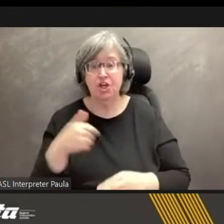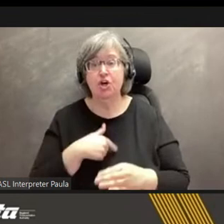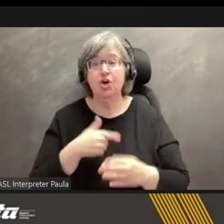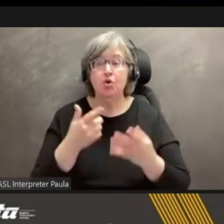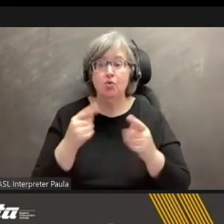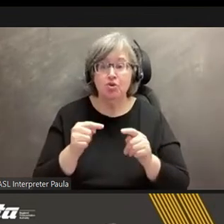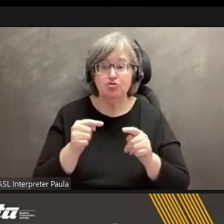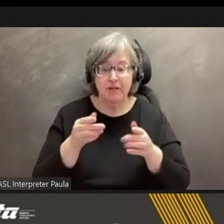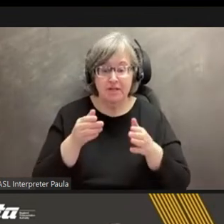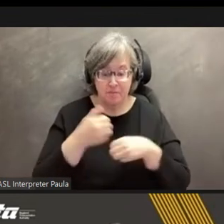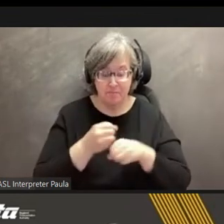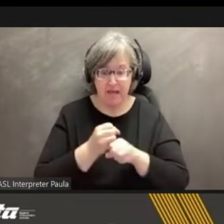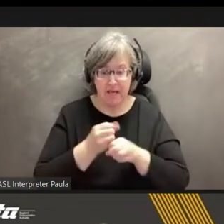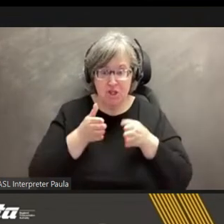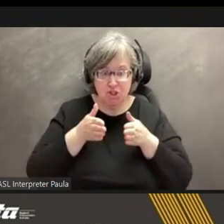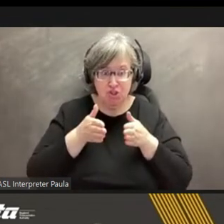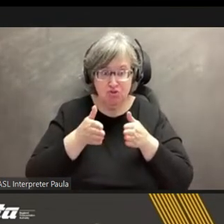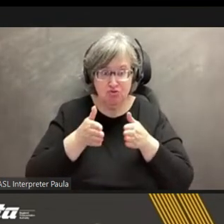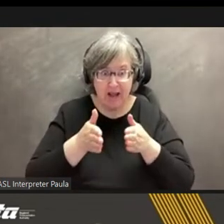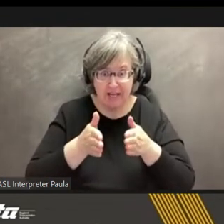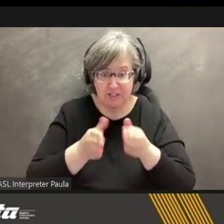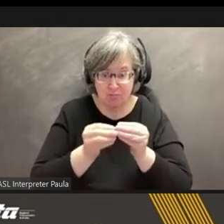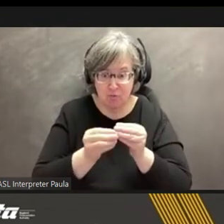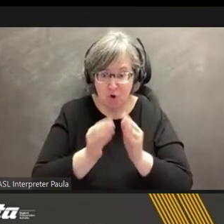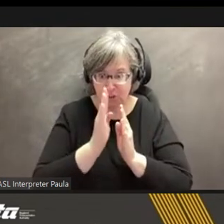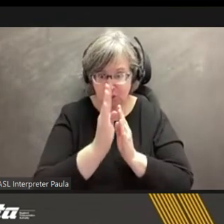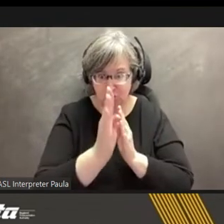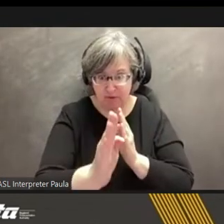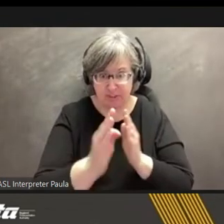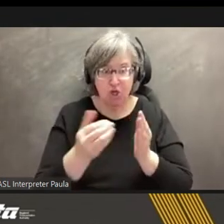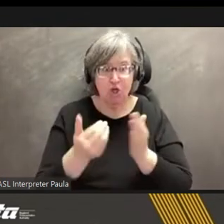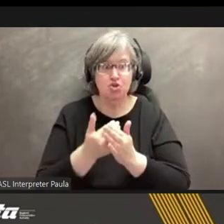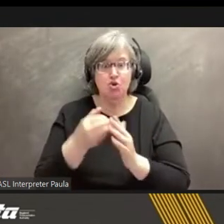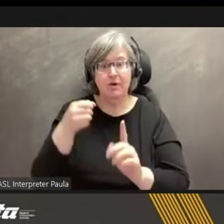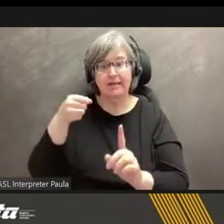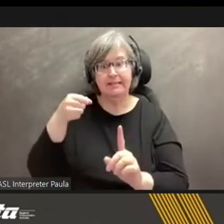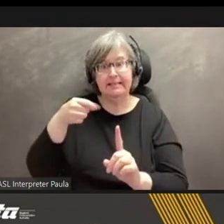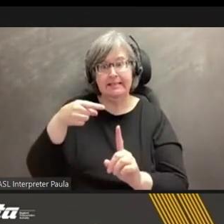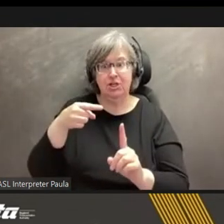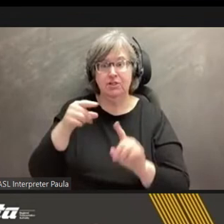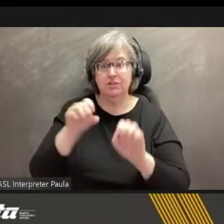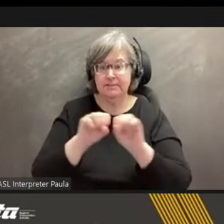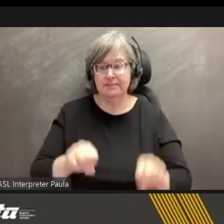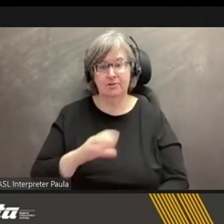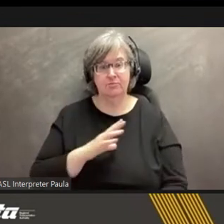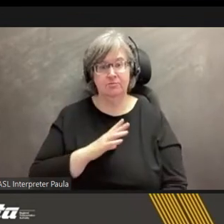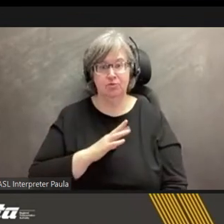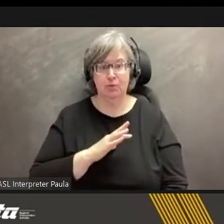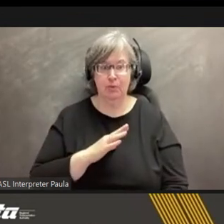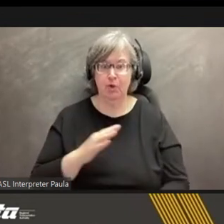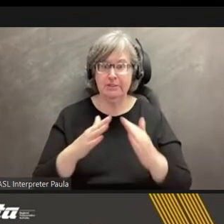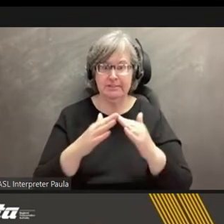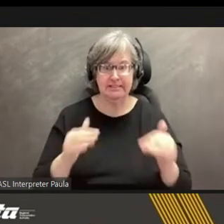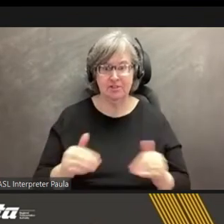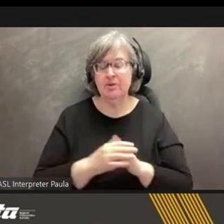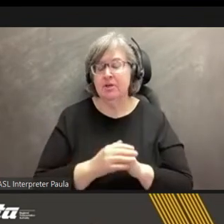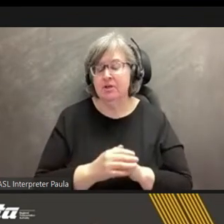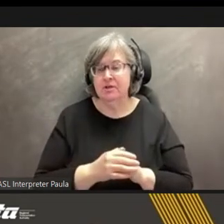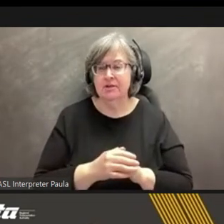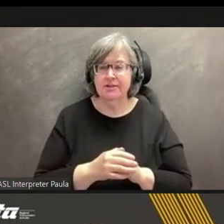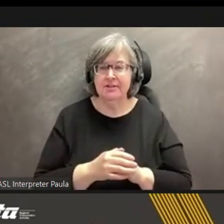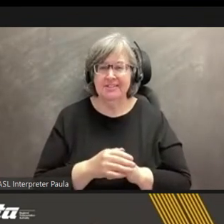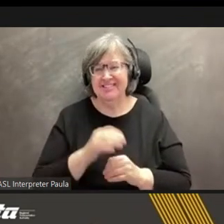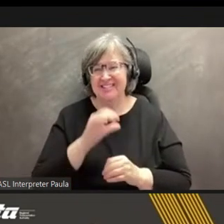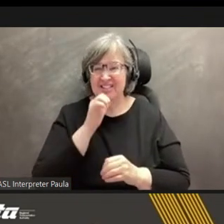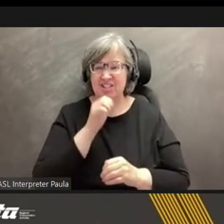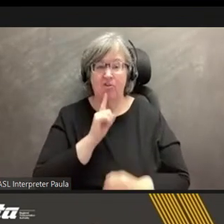the tracks, putting in new systems, signal systems, which is really exciting, and a lot of not very sexy work,